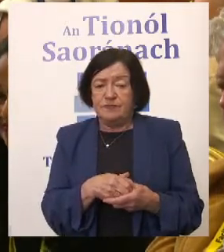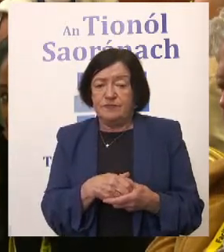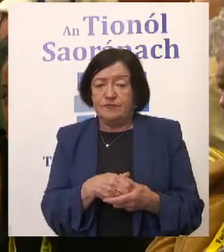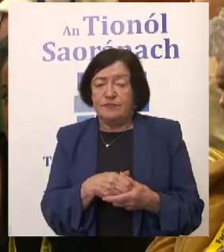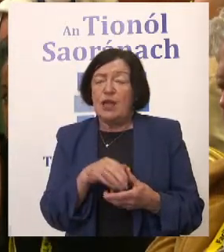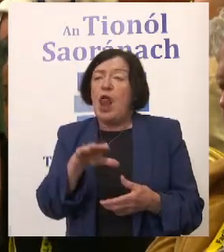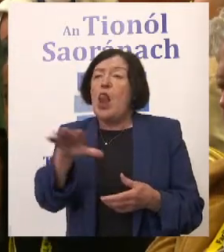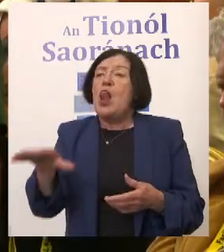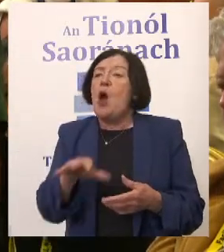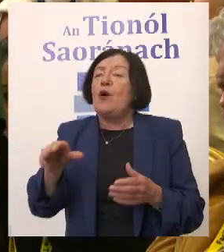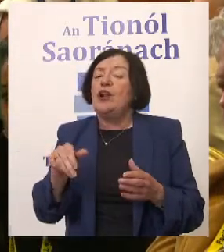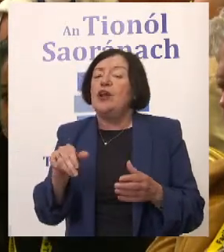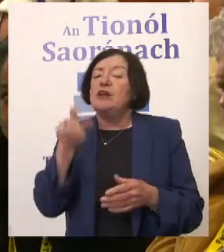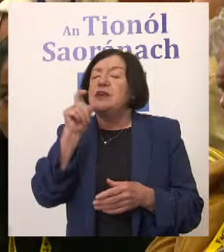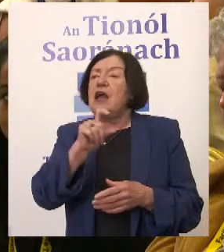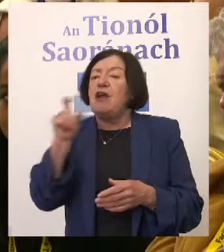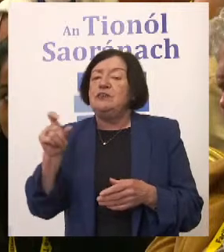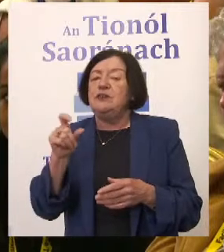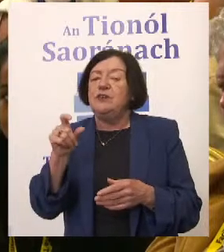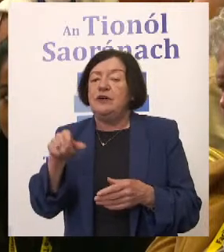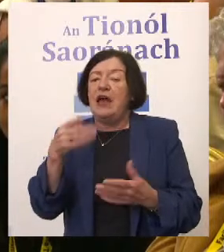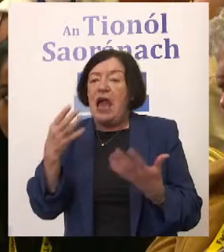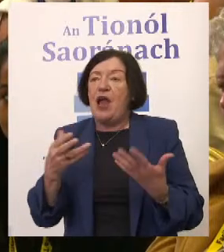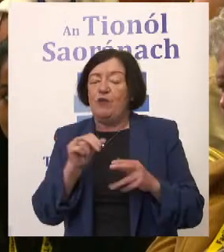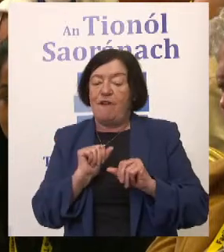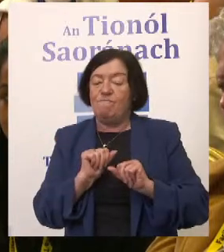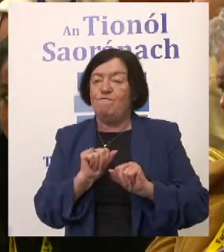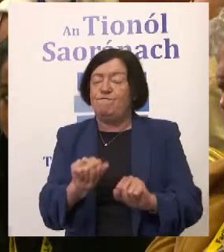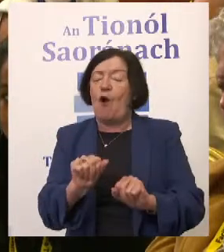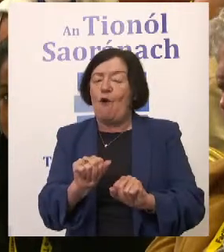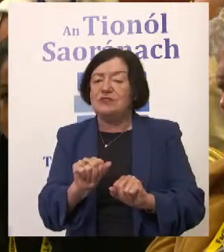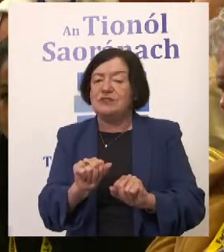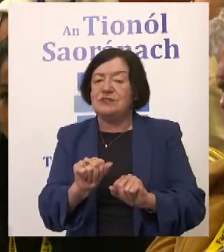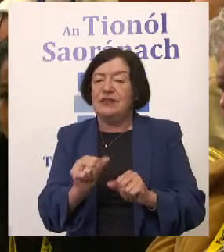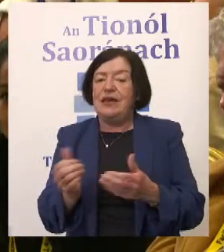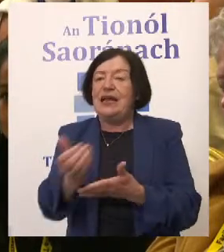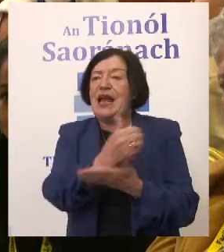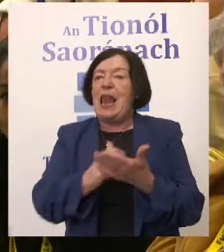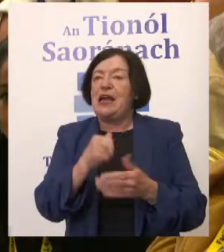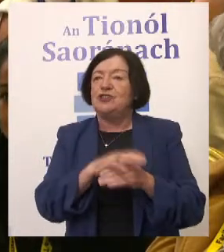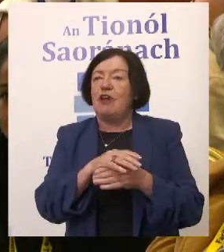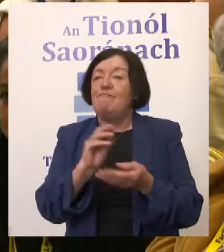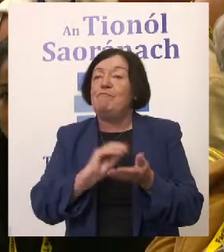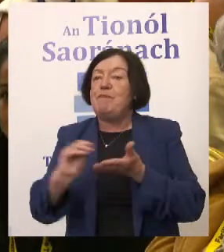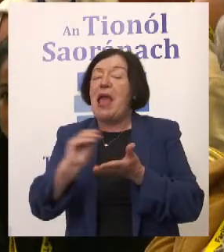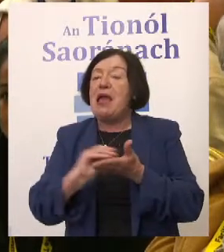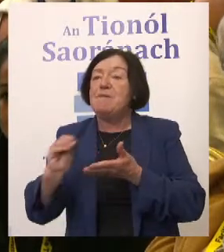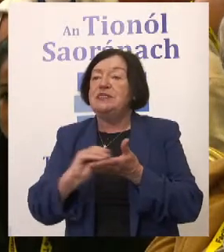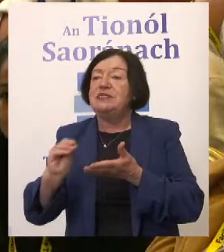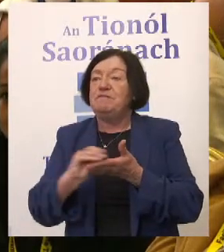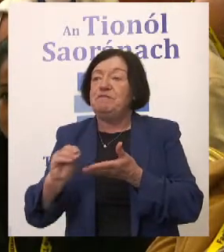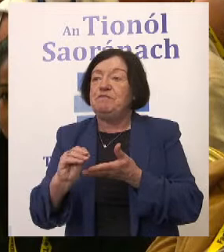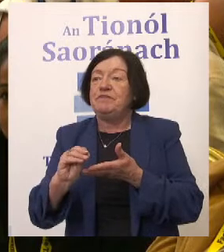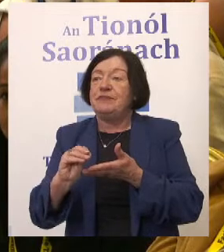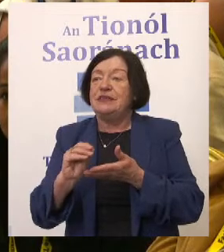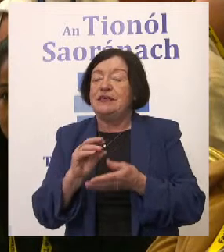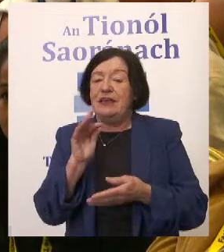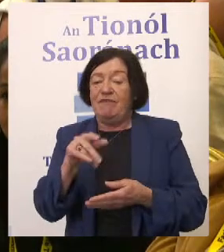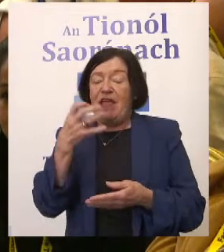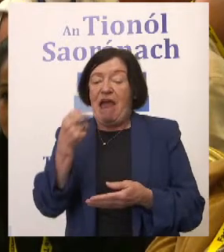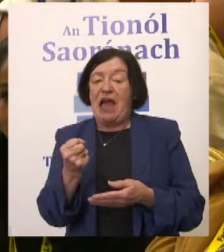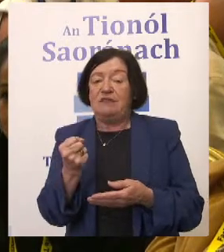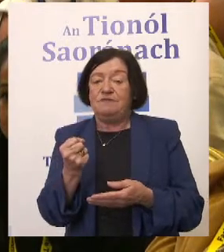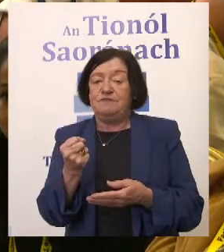local authorities, or how would local authorities enforce collection of payments if they